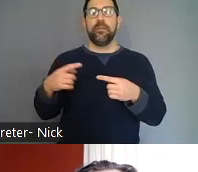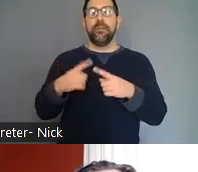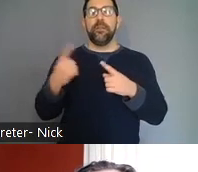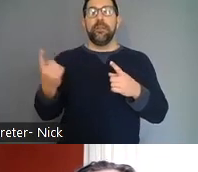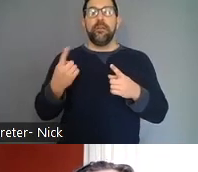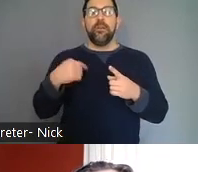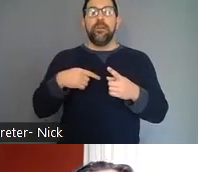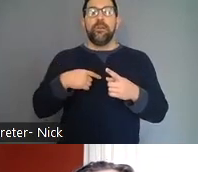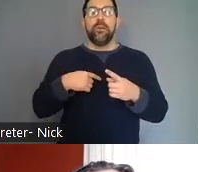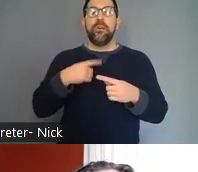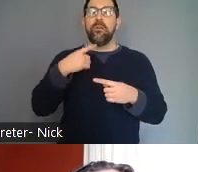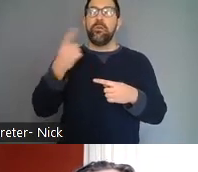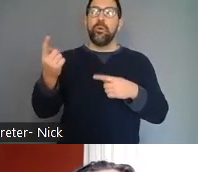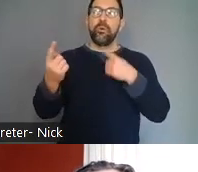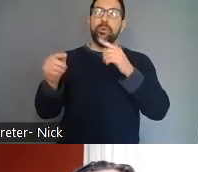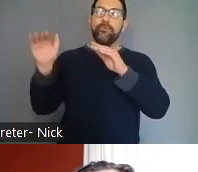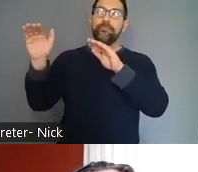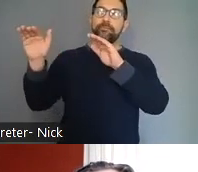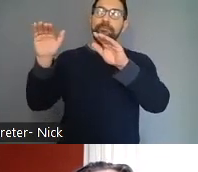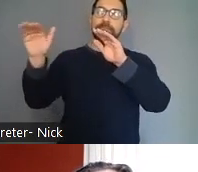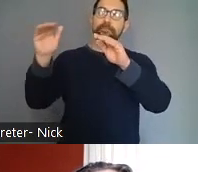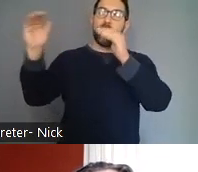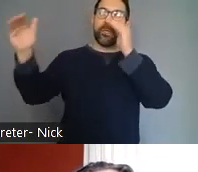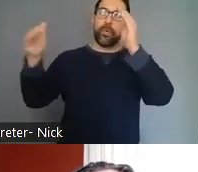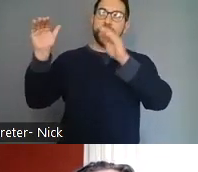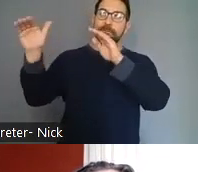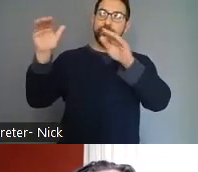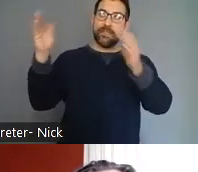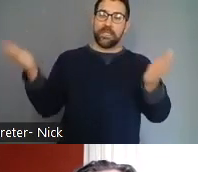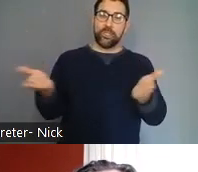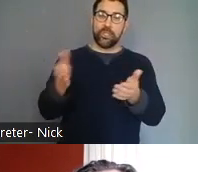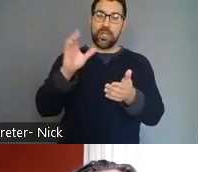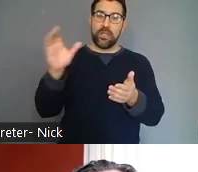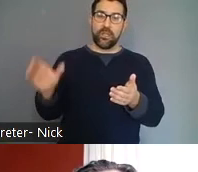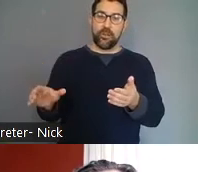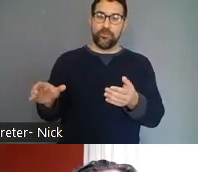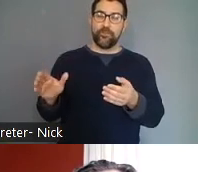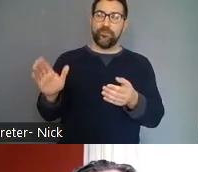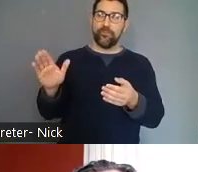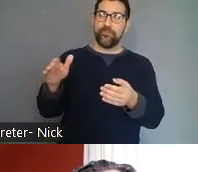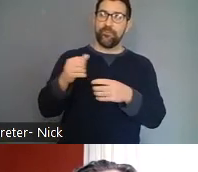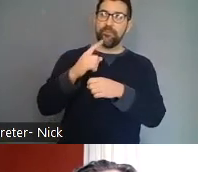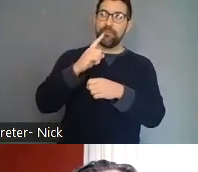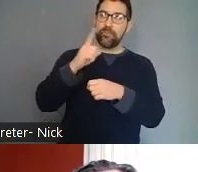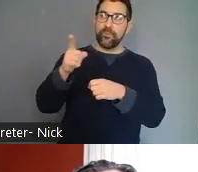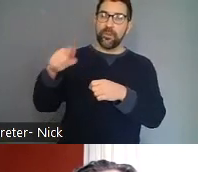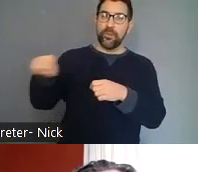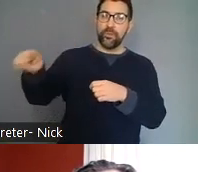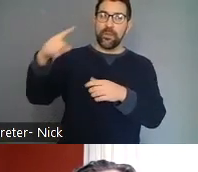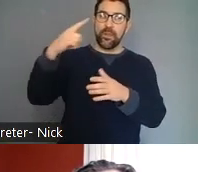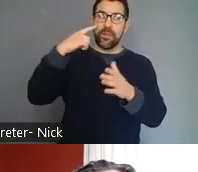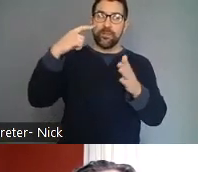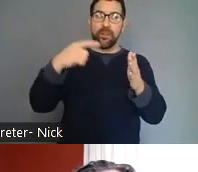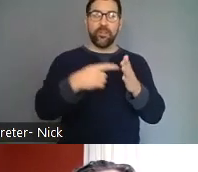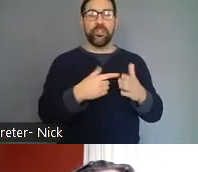to adult support here in Chicago is making sure that you're acknowledging young